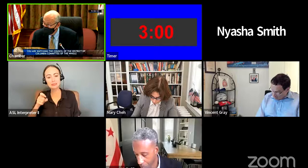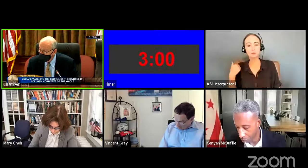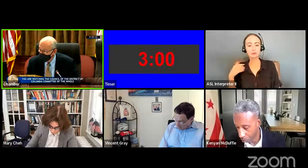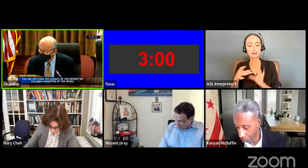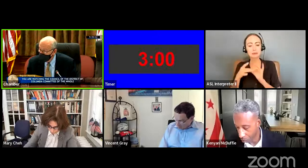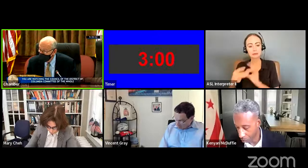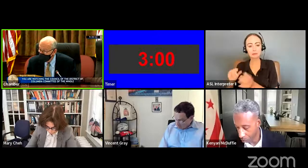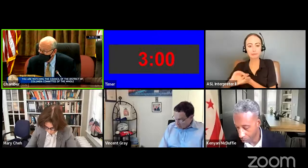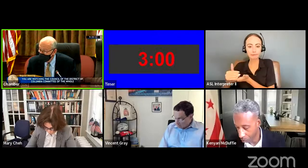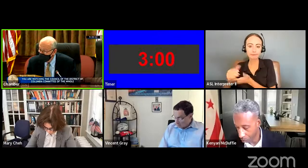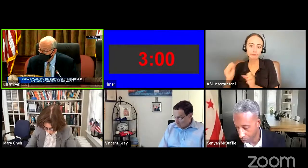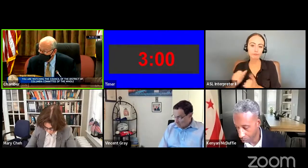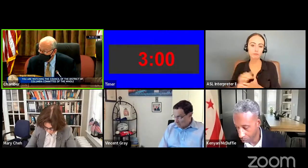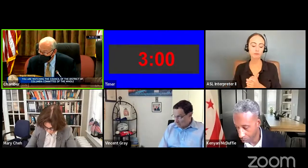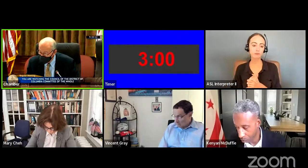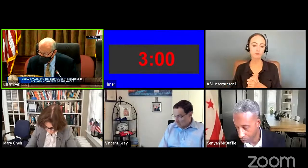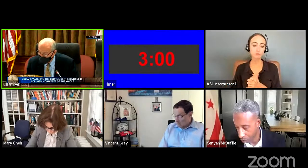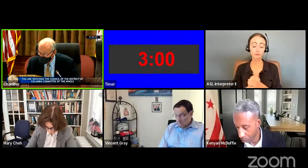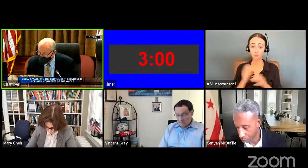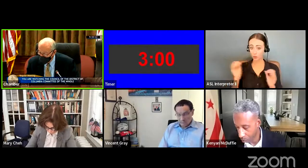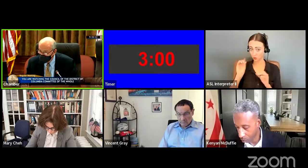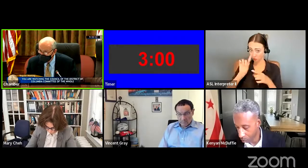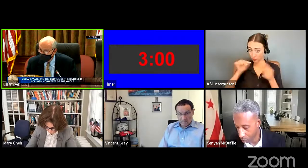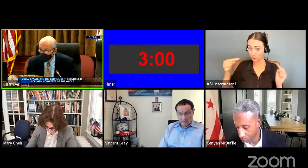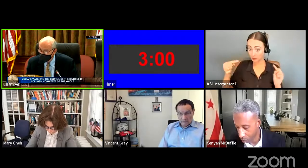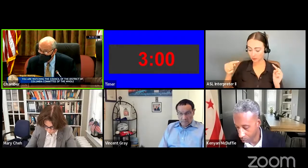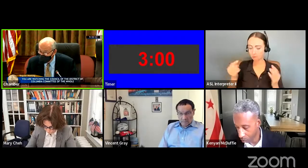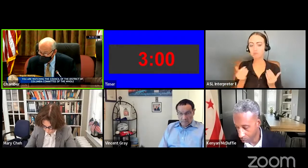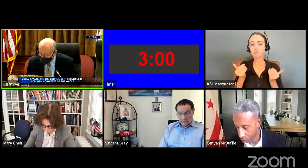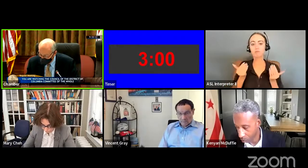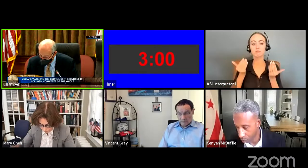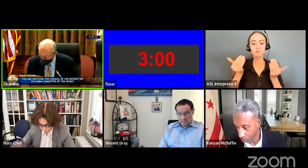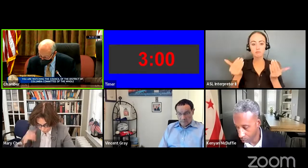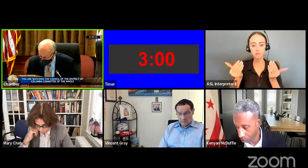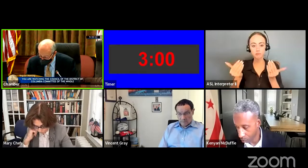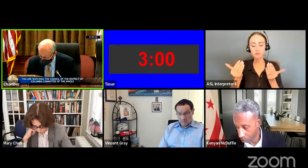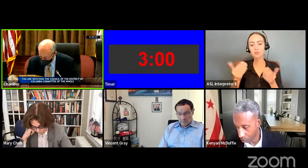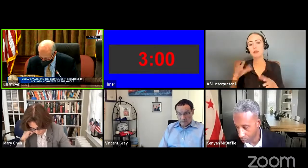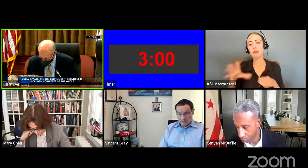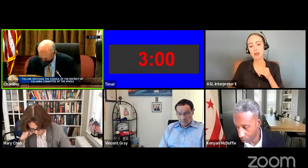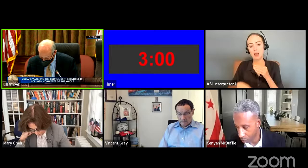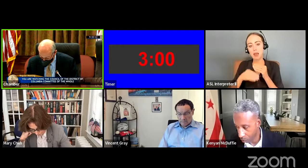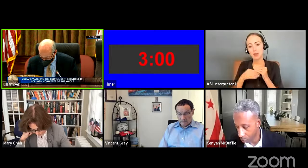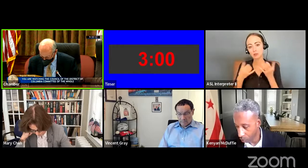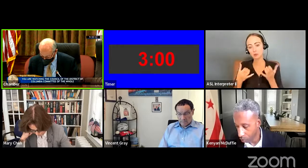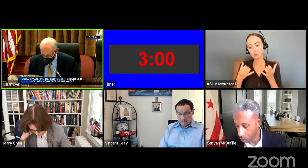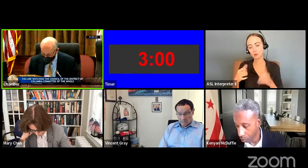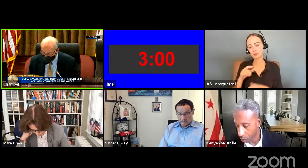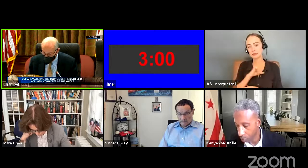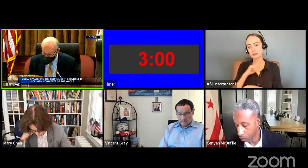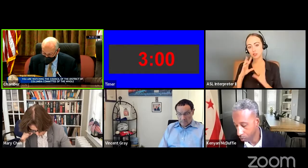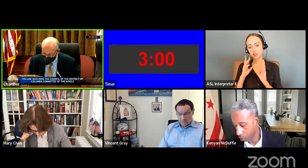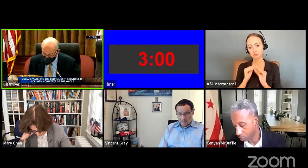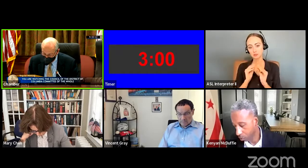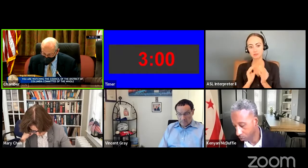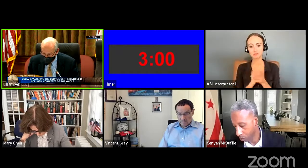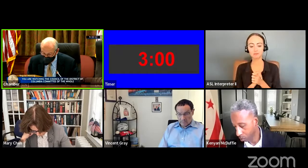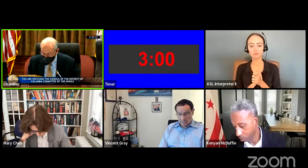appropriations. Without objection, this measure will be placed on the consent agenda for today's additional legislative meeting.